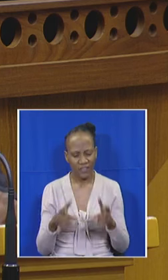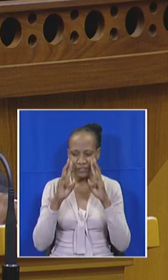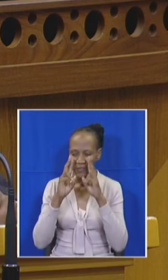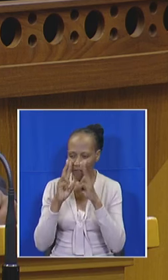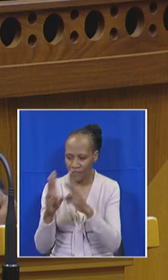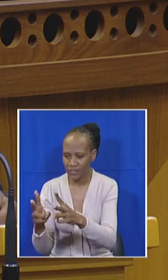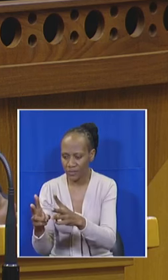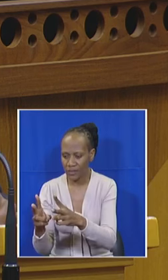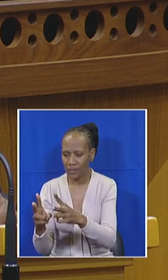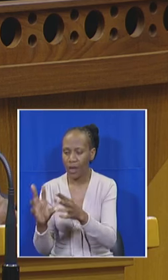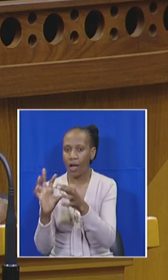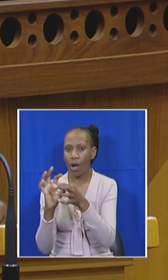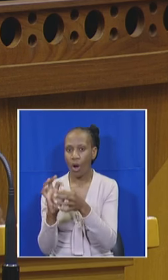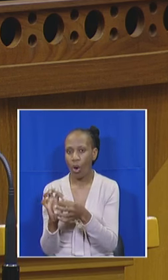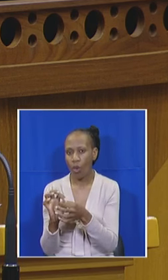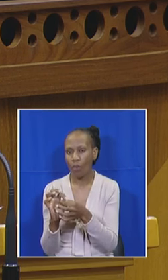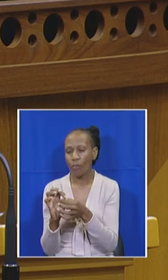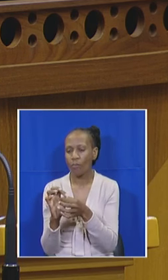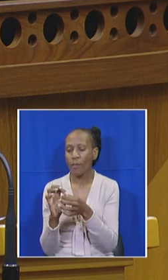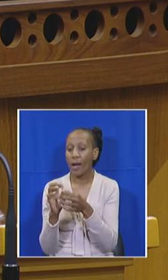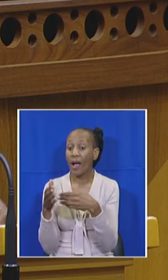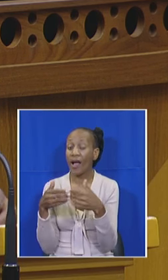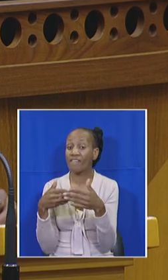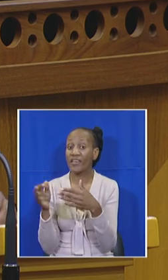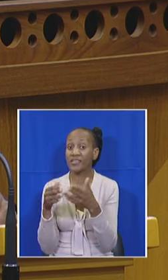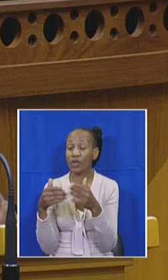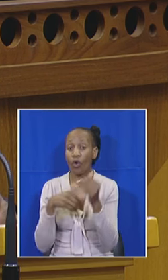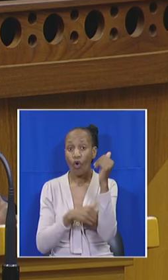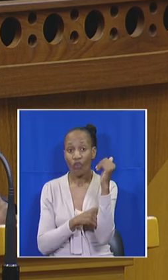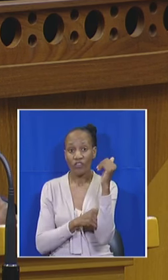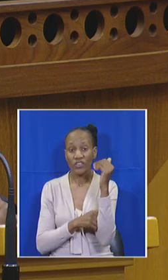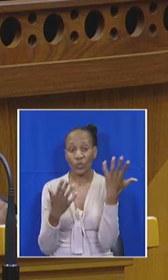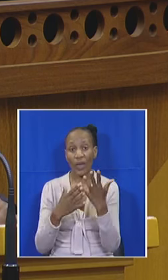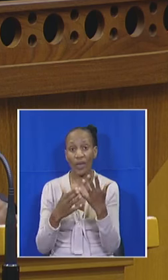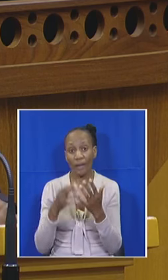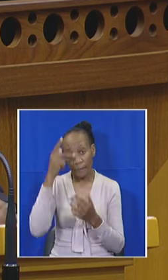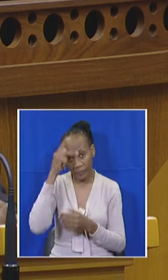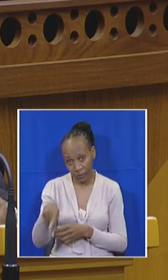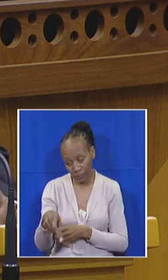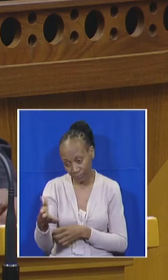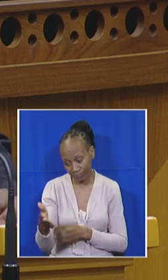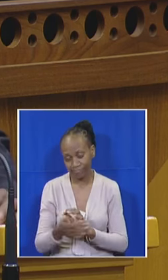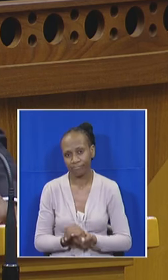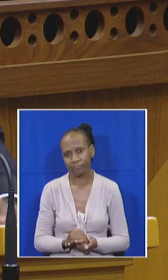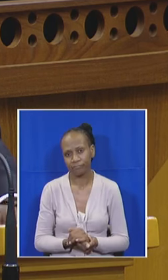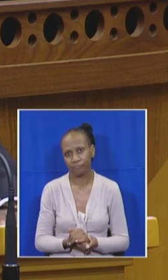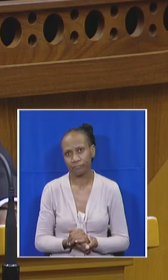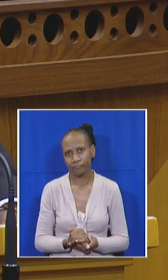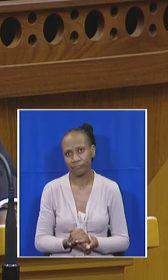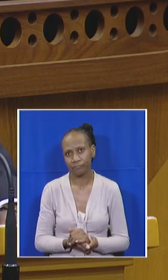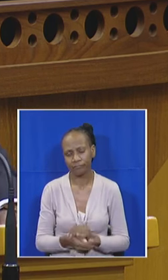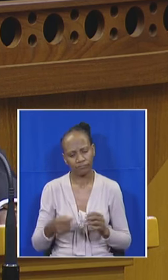Home Affairs Office in Marabastad, in Tswane, and had